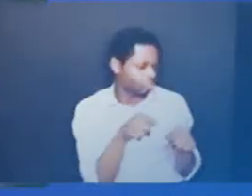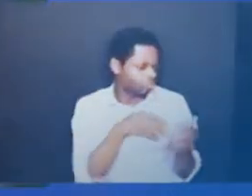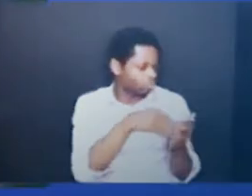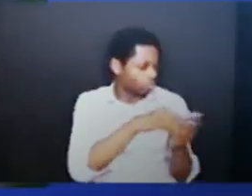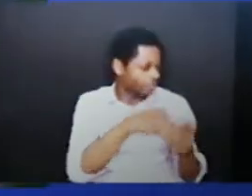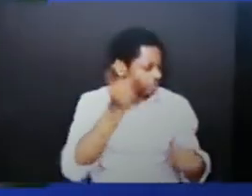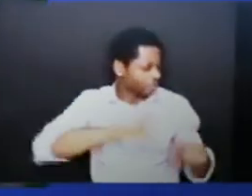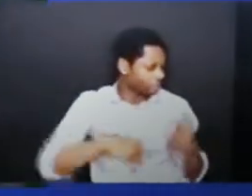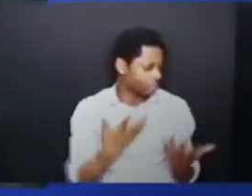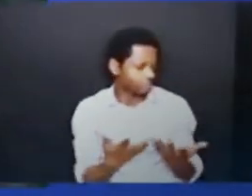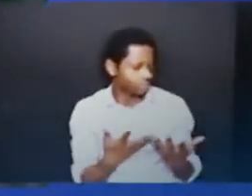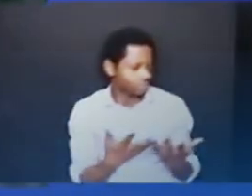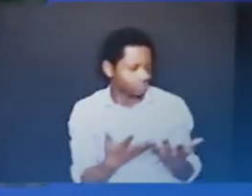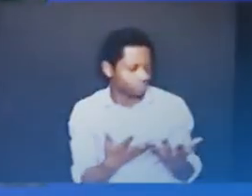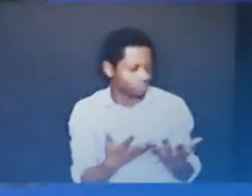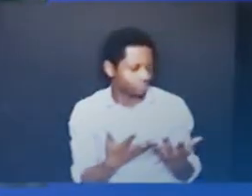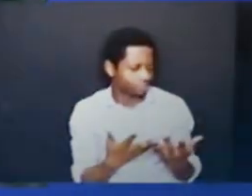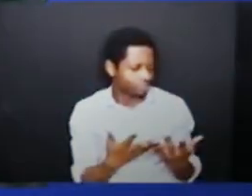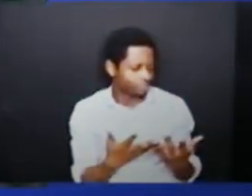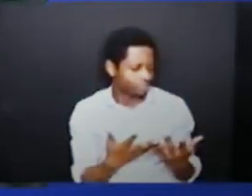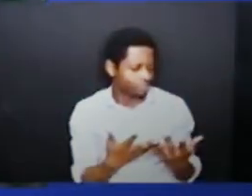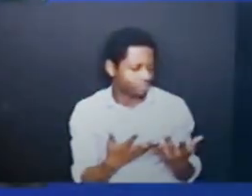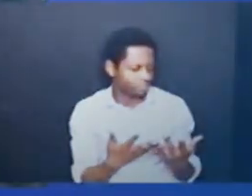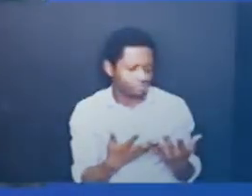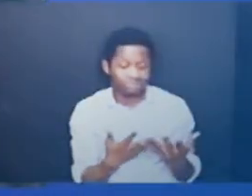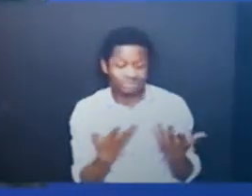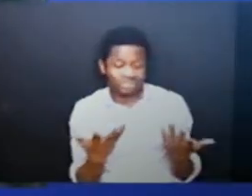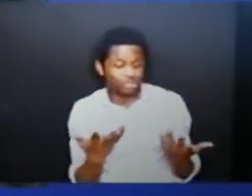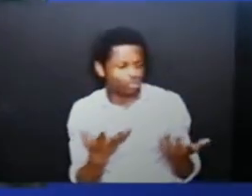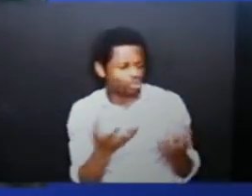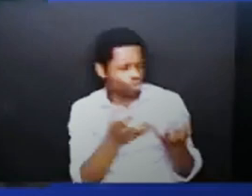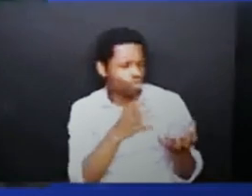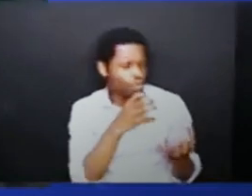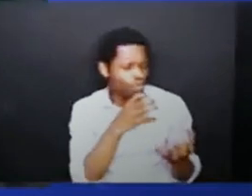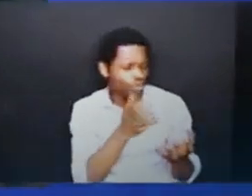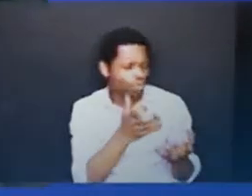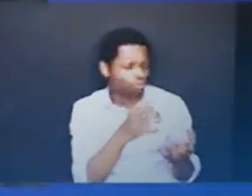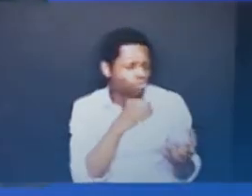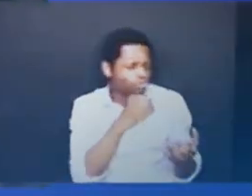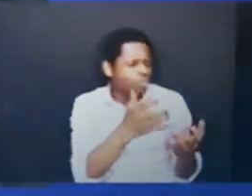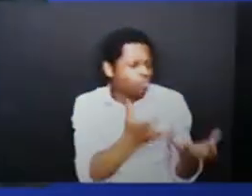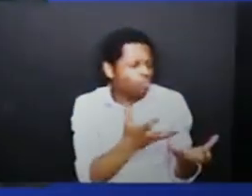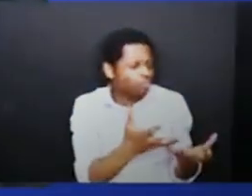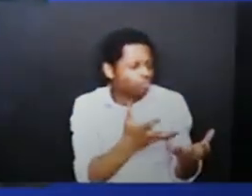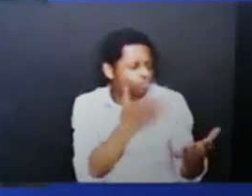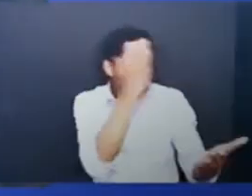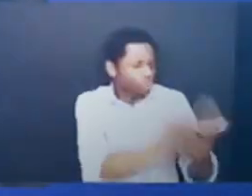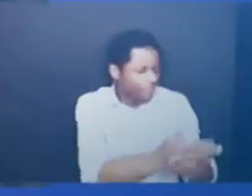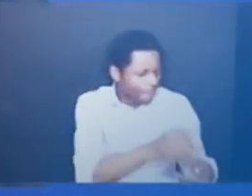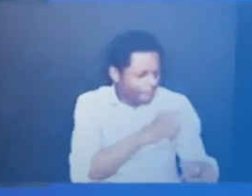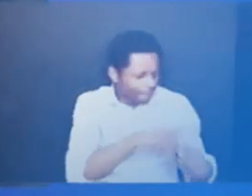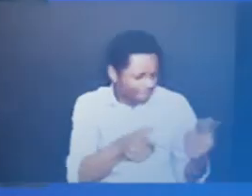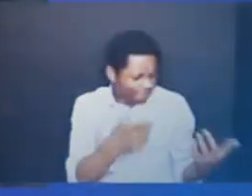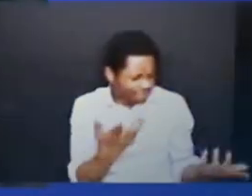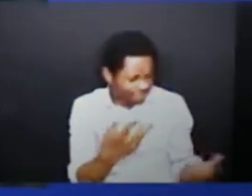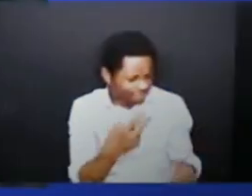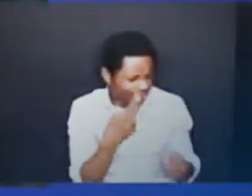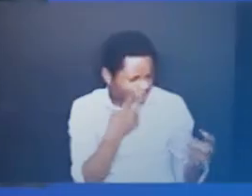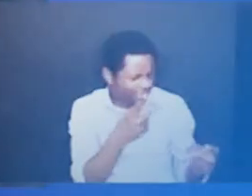You just do not want to stop by. It is as if you have come to your wit's end.